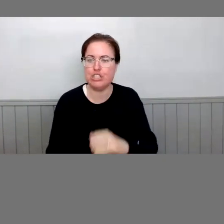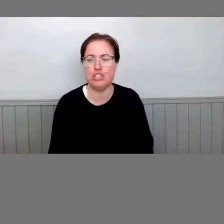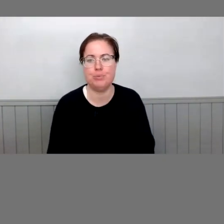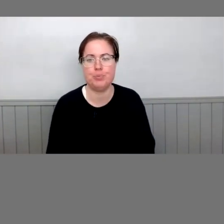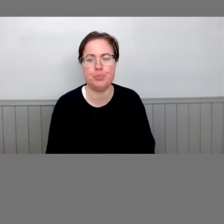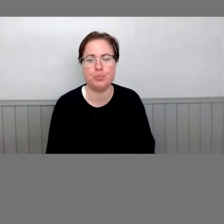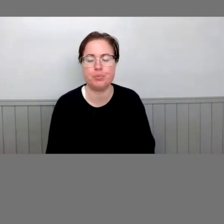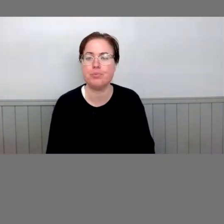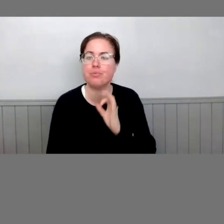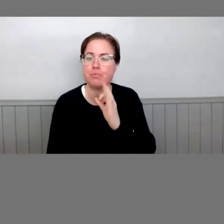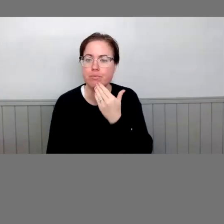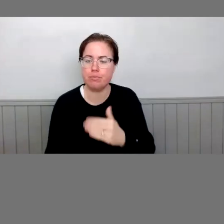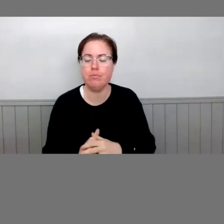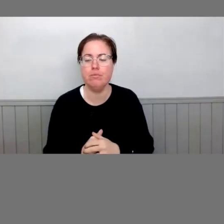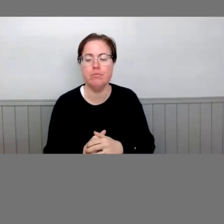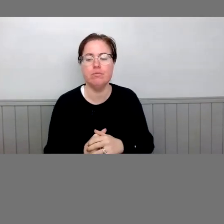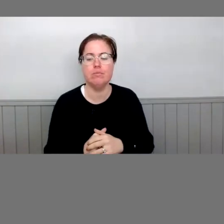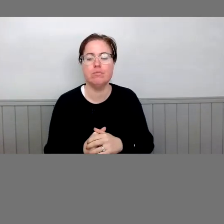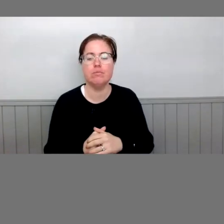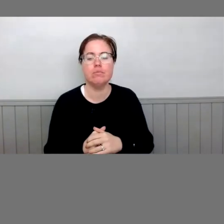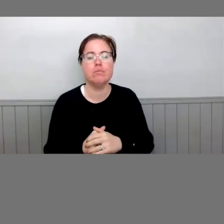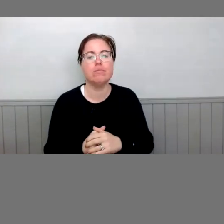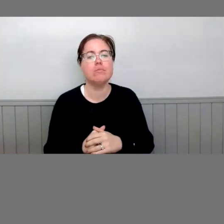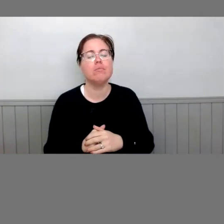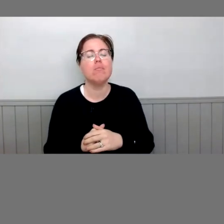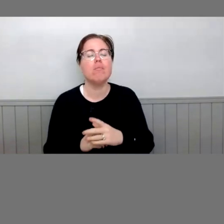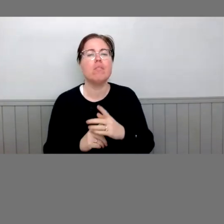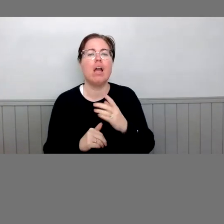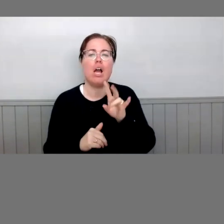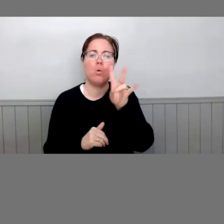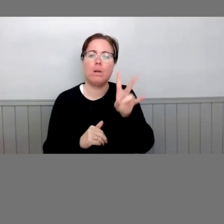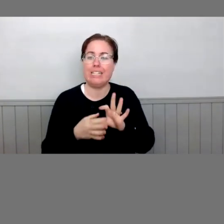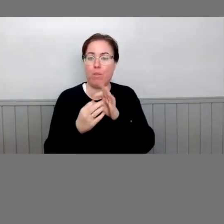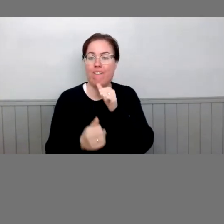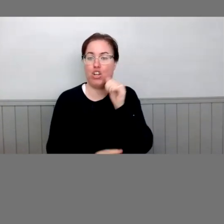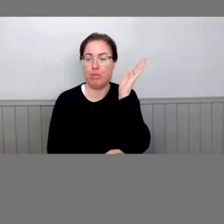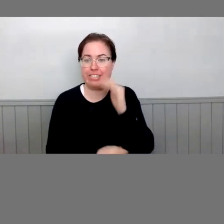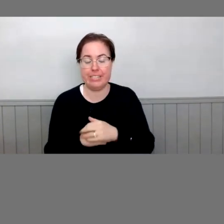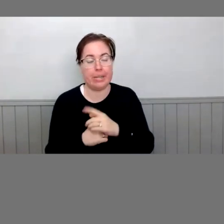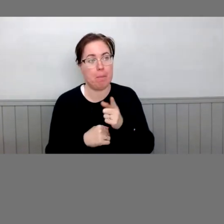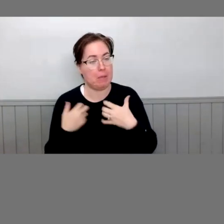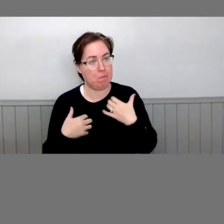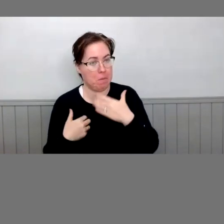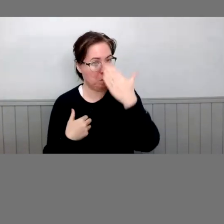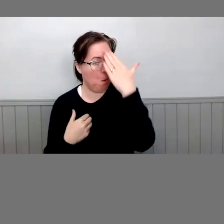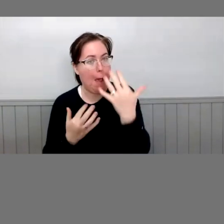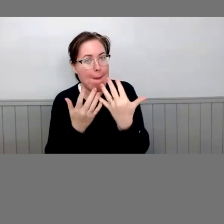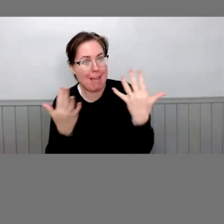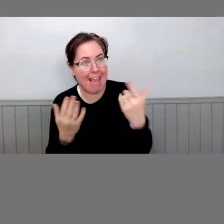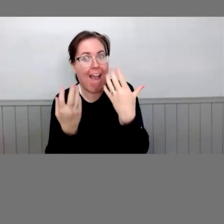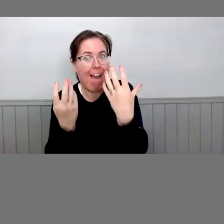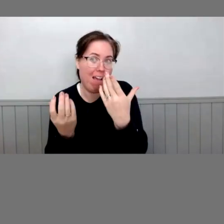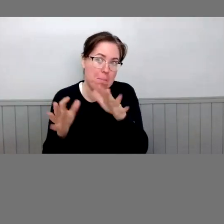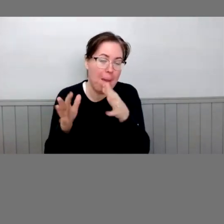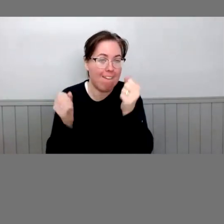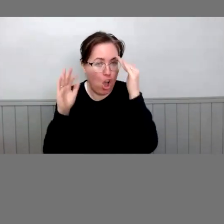Perfect, thanks. So there's another question from the related to the first presentation, which is saying while it's interesting to know the number of people who may be autistic,